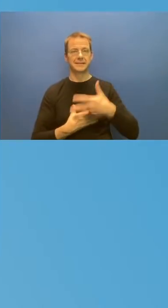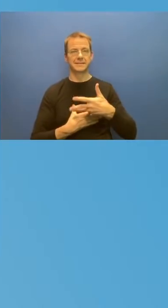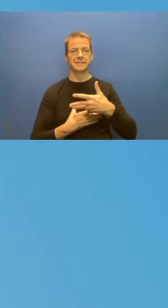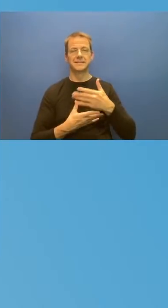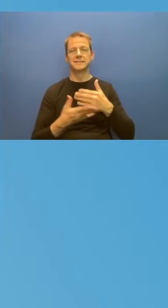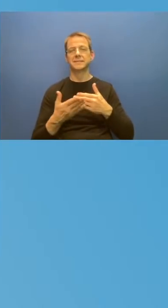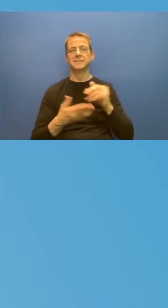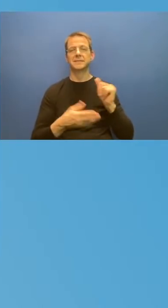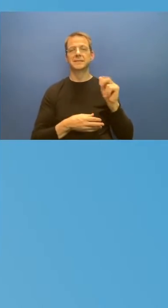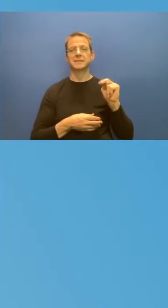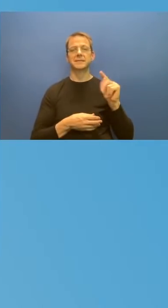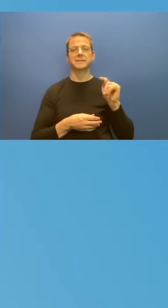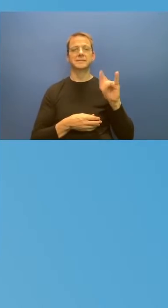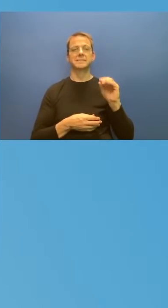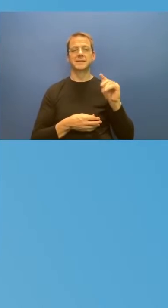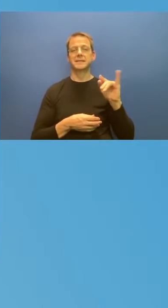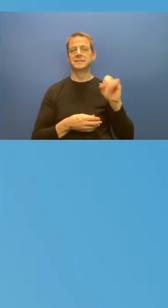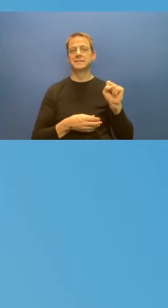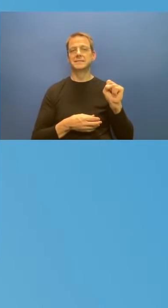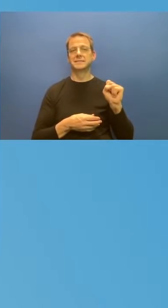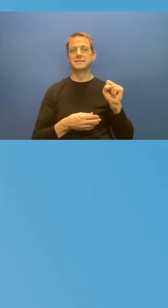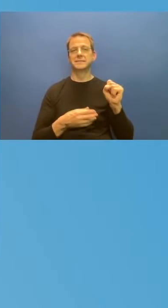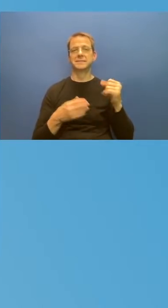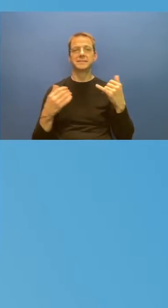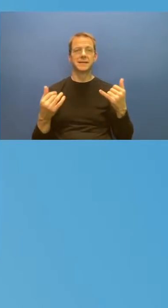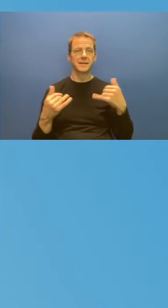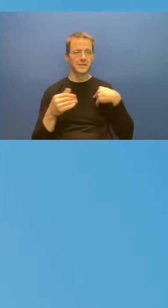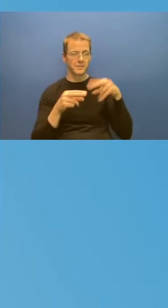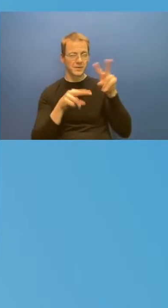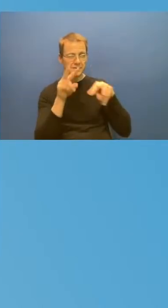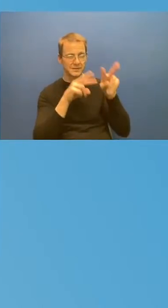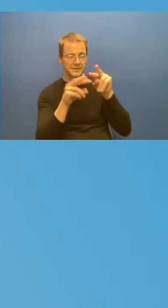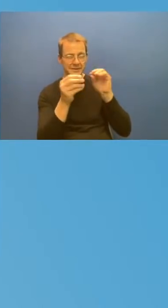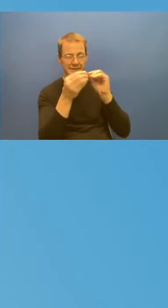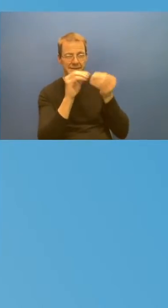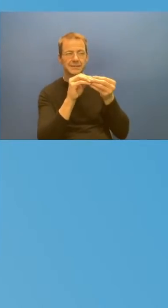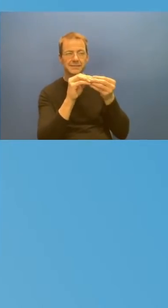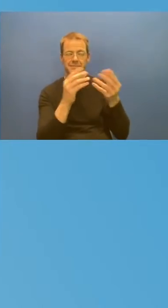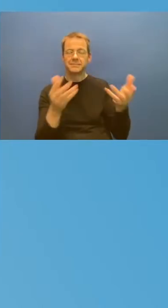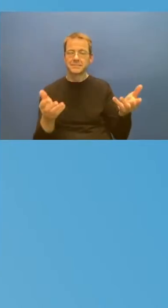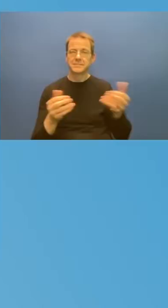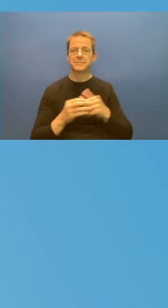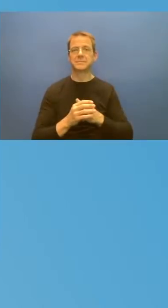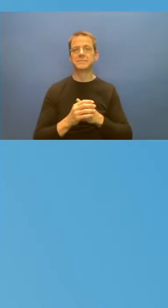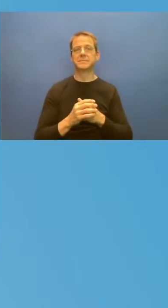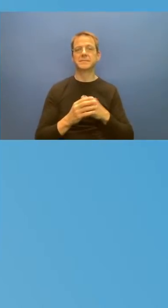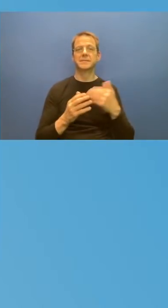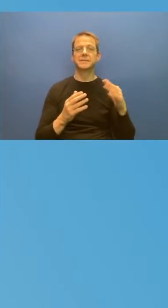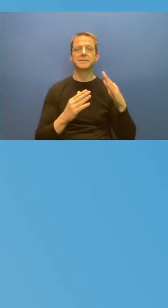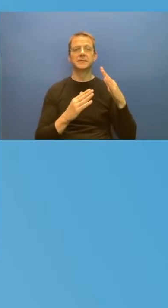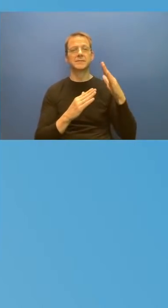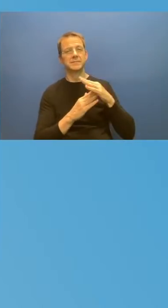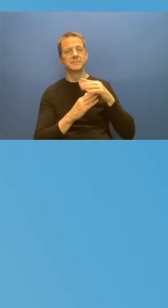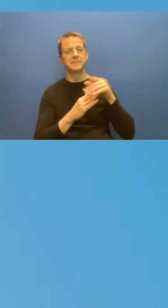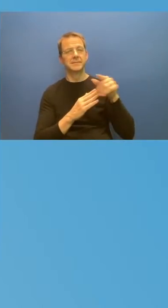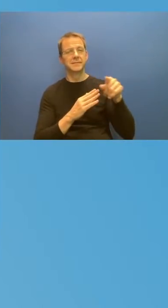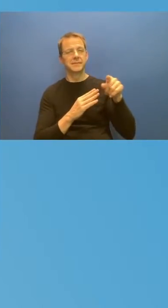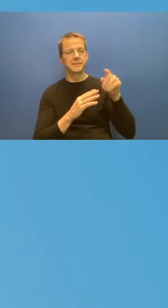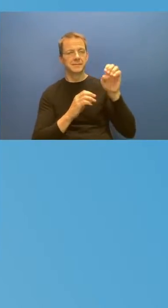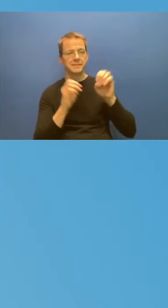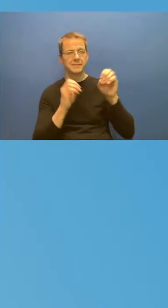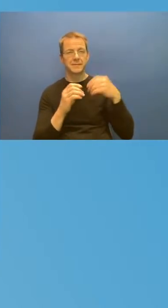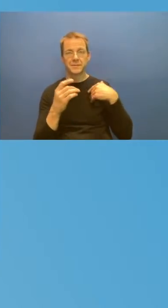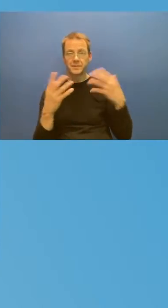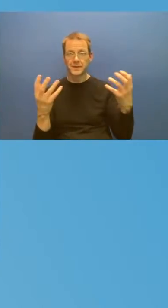experiment that I want to do is actually in the lab. I would love to have some Omicron virus and